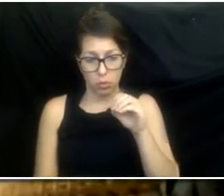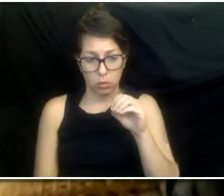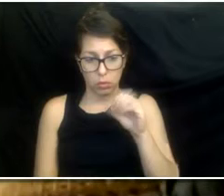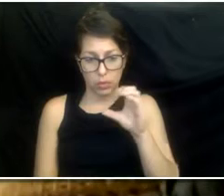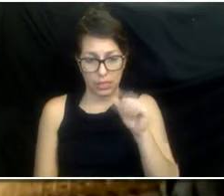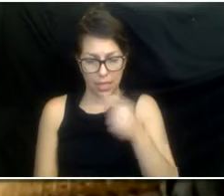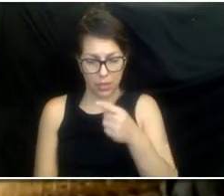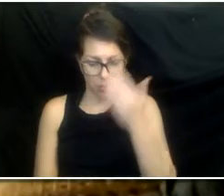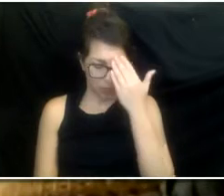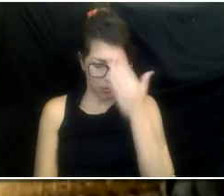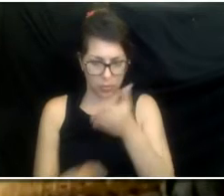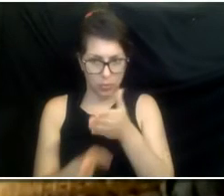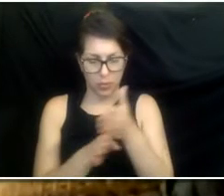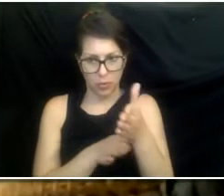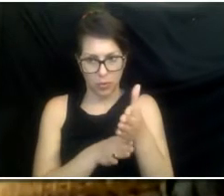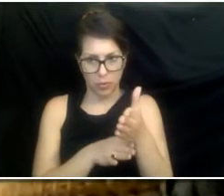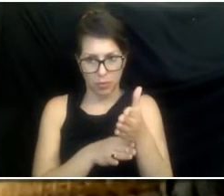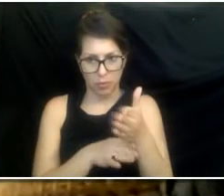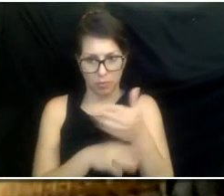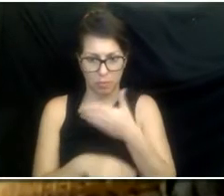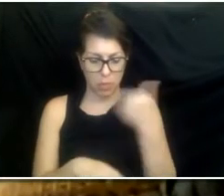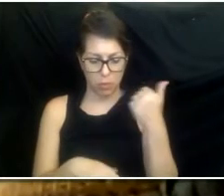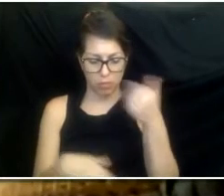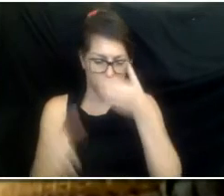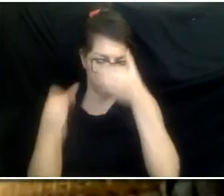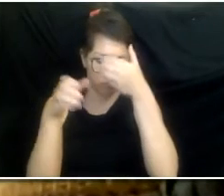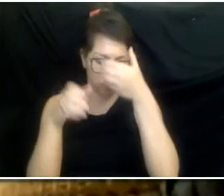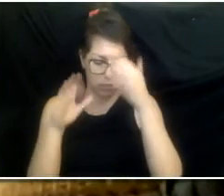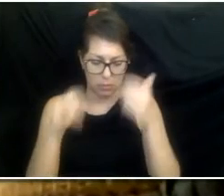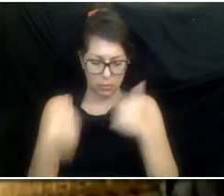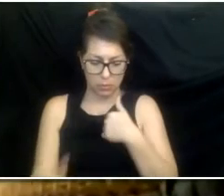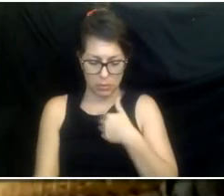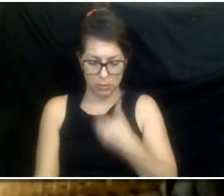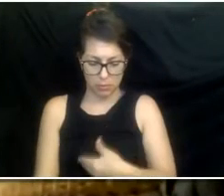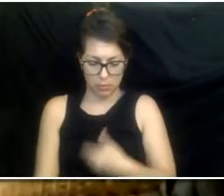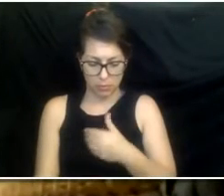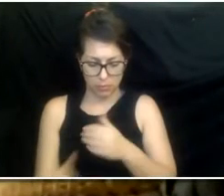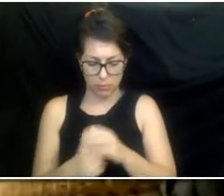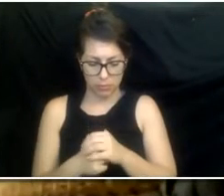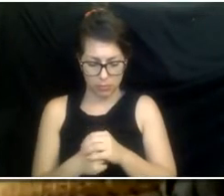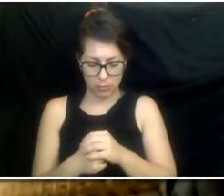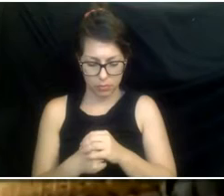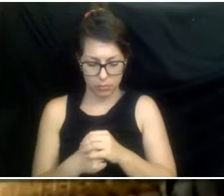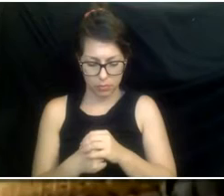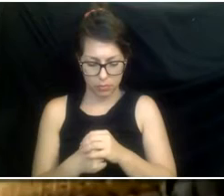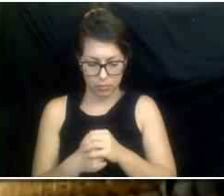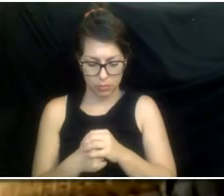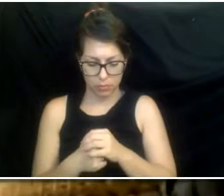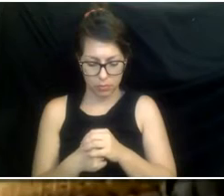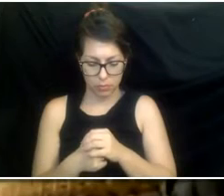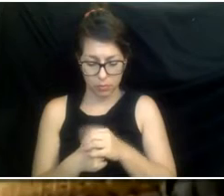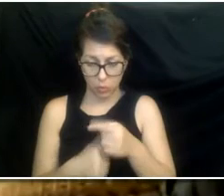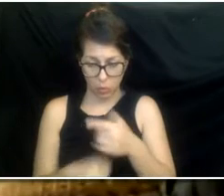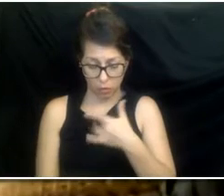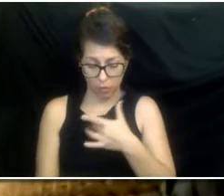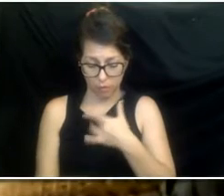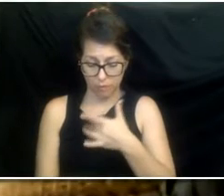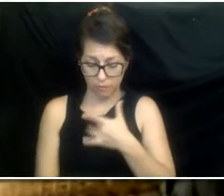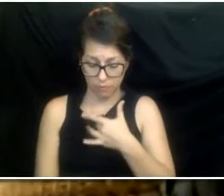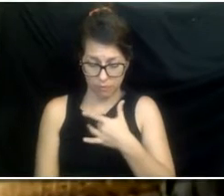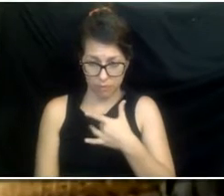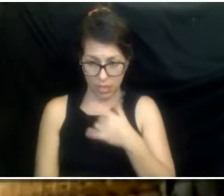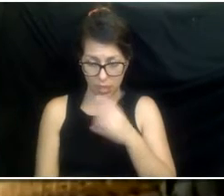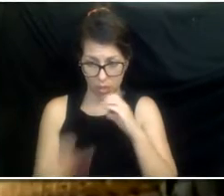zero to to 60 at the you know in in just one one one second um things are opening up in kind of